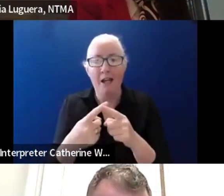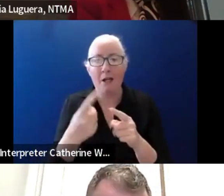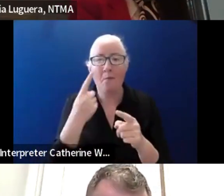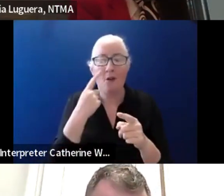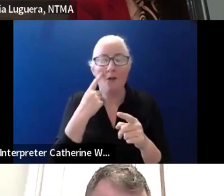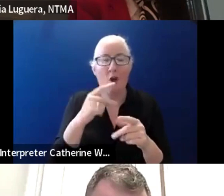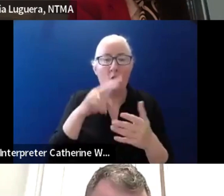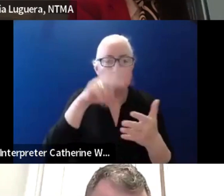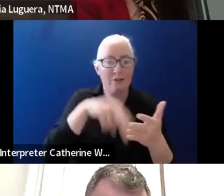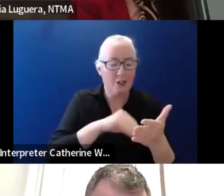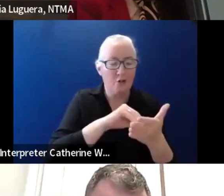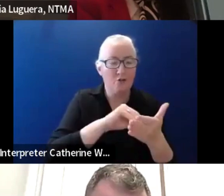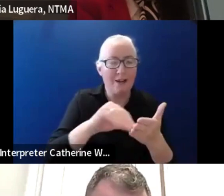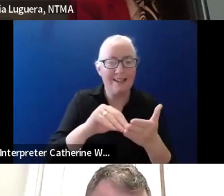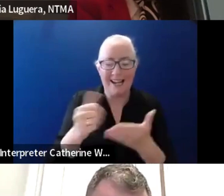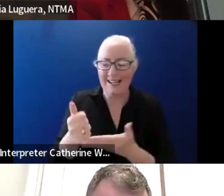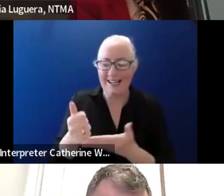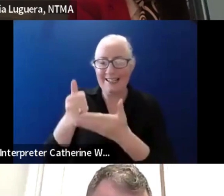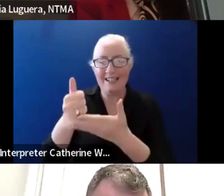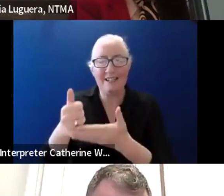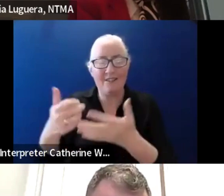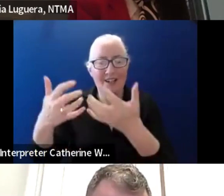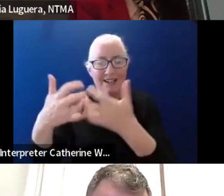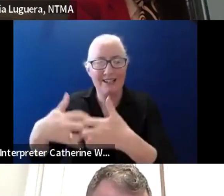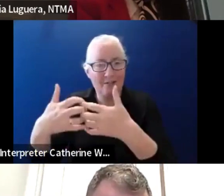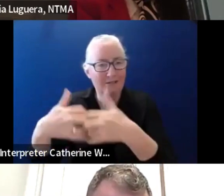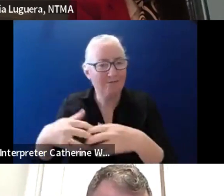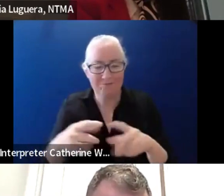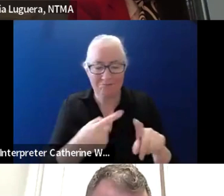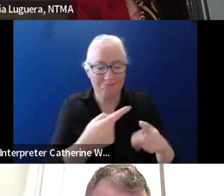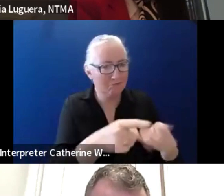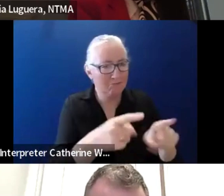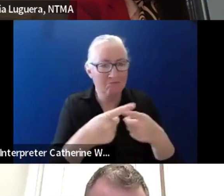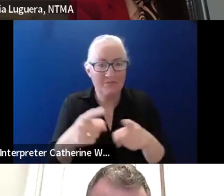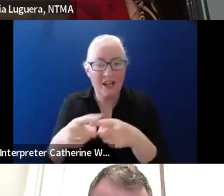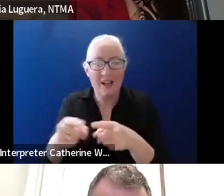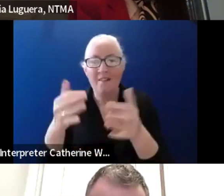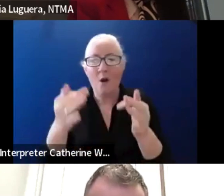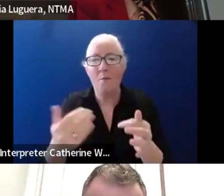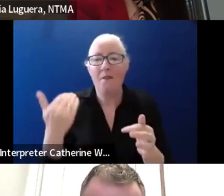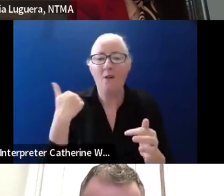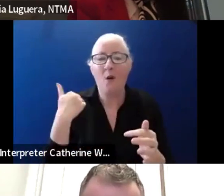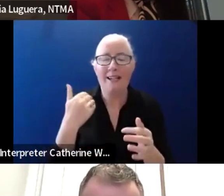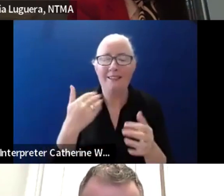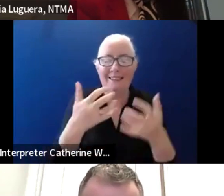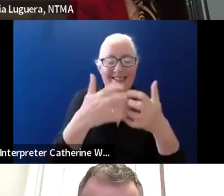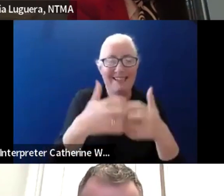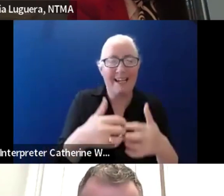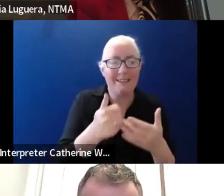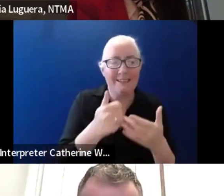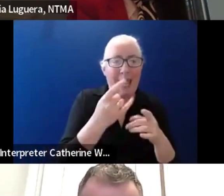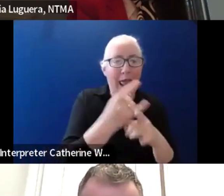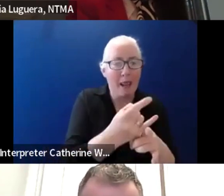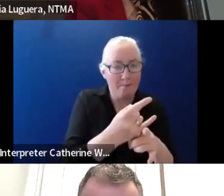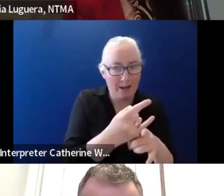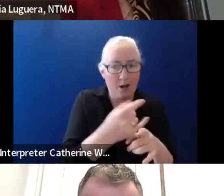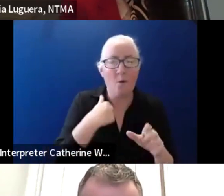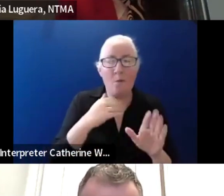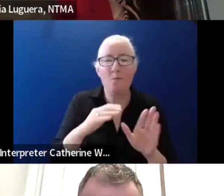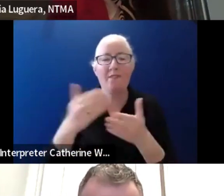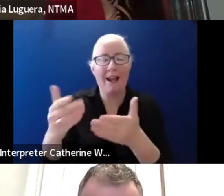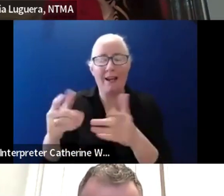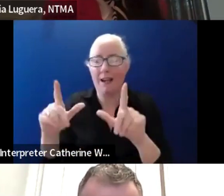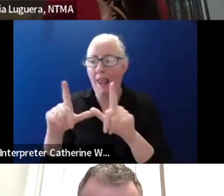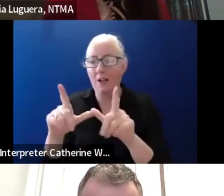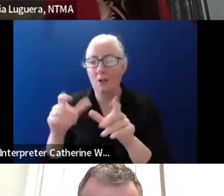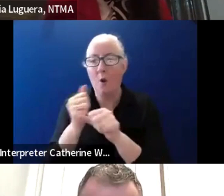write assistive technology from Everway, which was formerly called Text Help. And we've provided licenses to